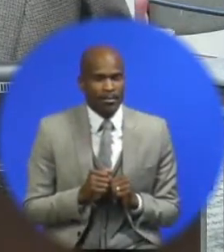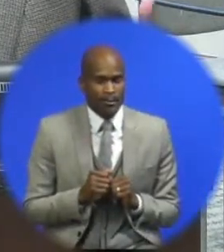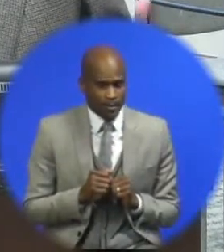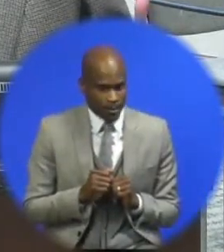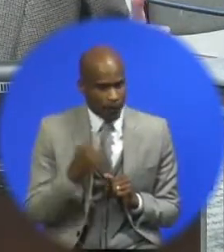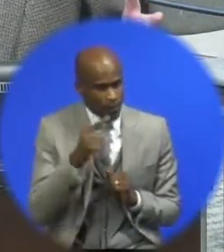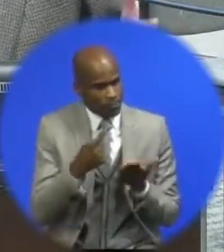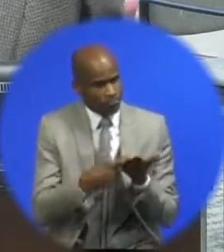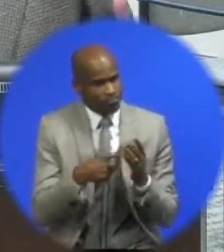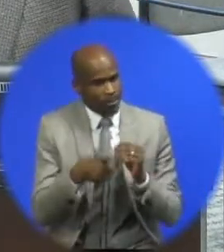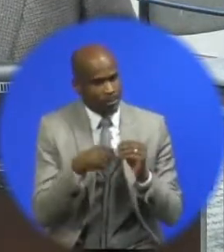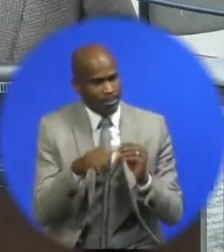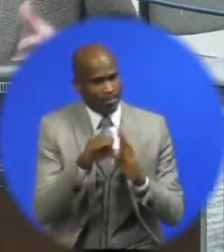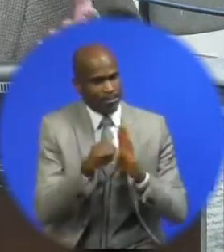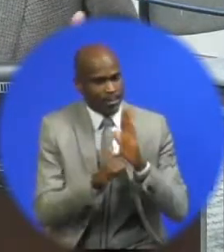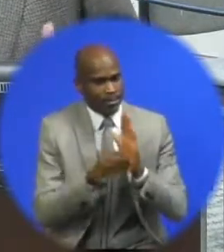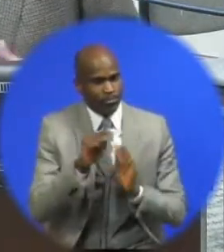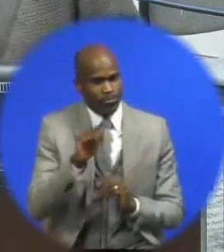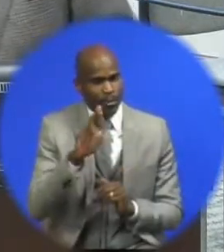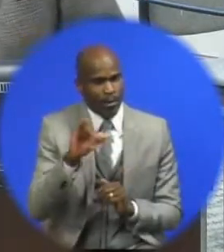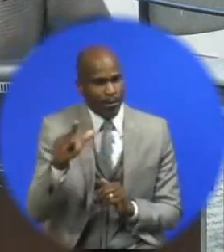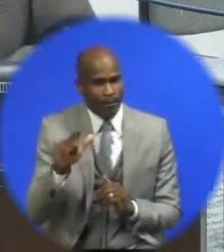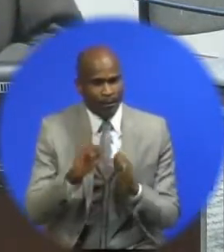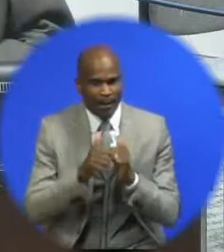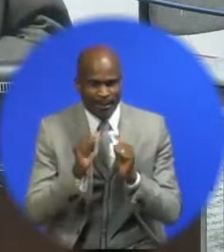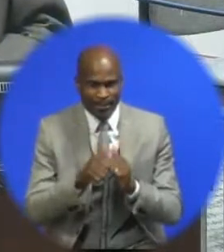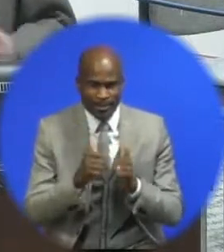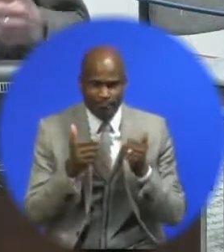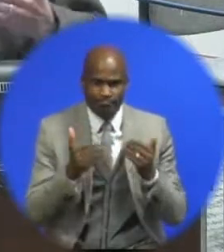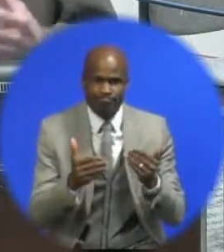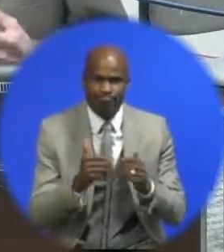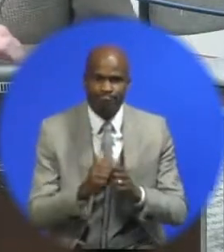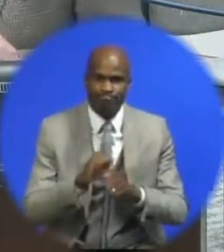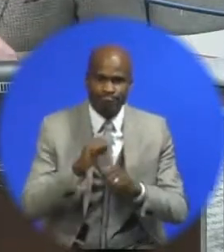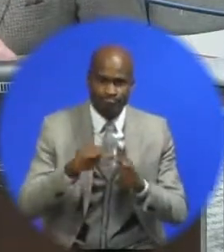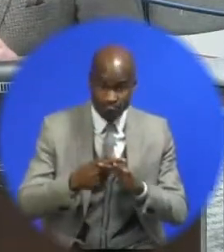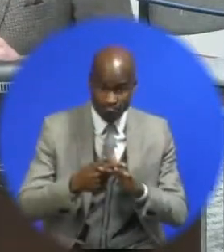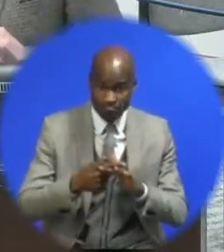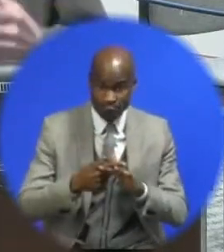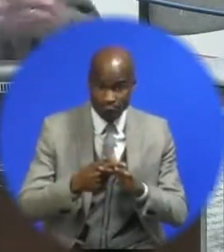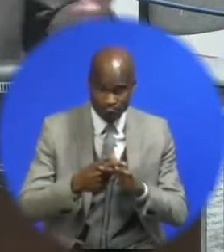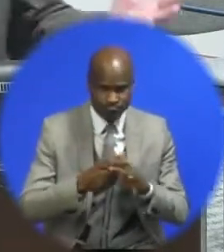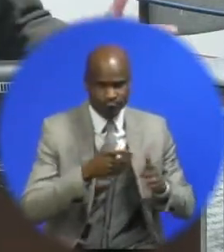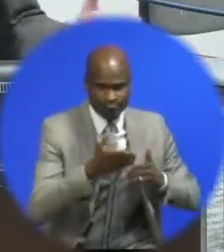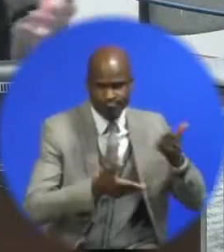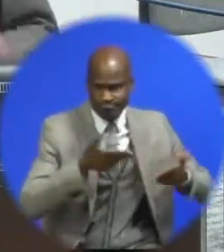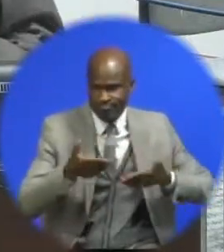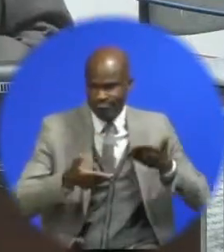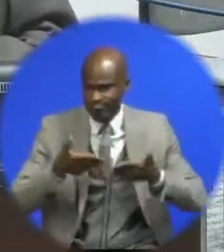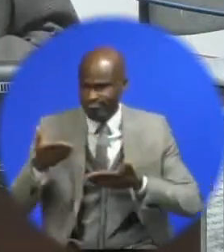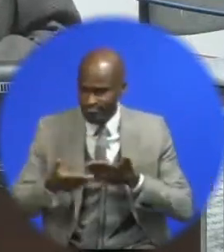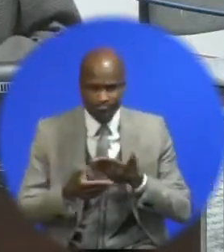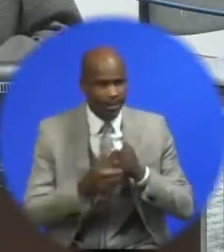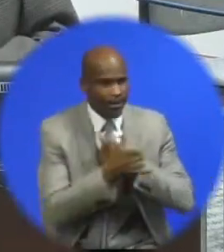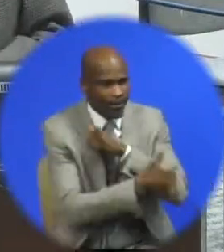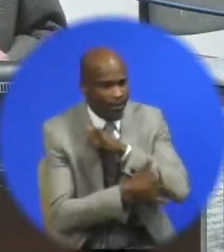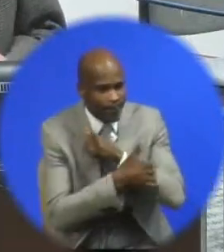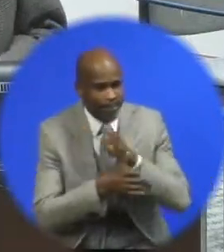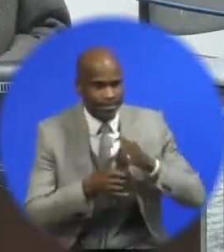Trail and how we can get the trail on the ground. So we had all the people from these counties, surrounding